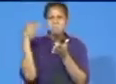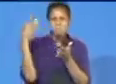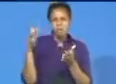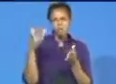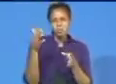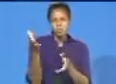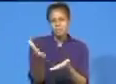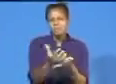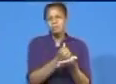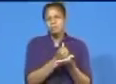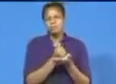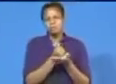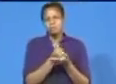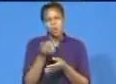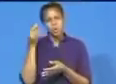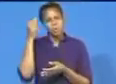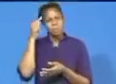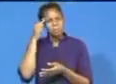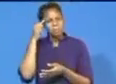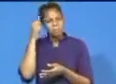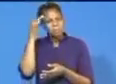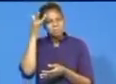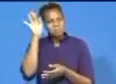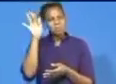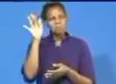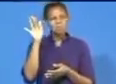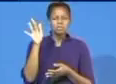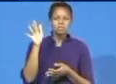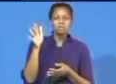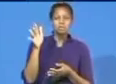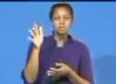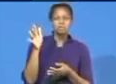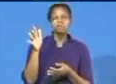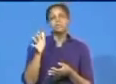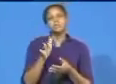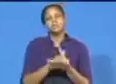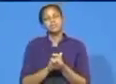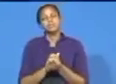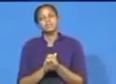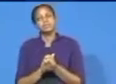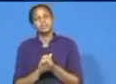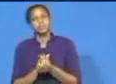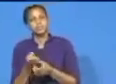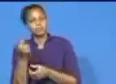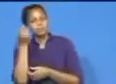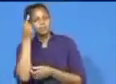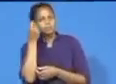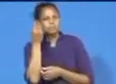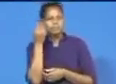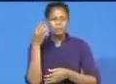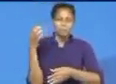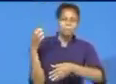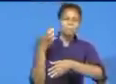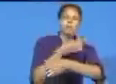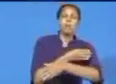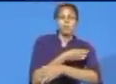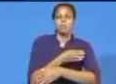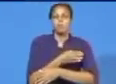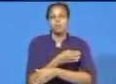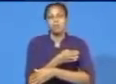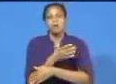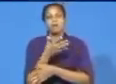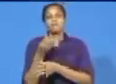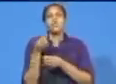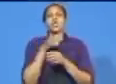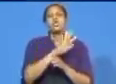amassed, the intellectual acumen that you've grasped, the power of